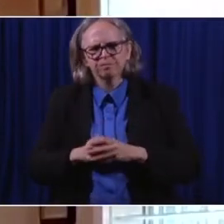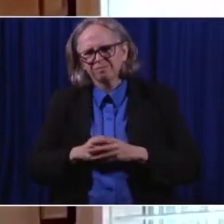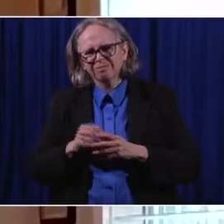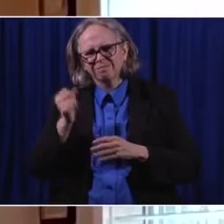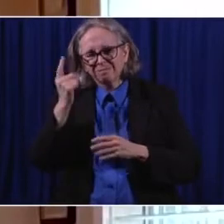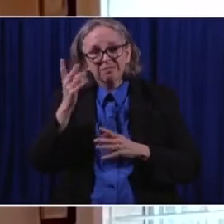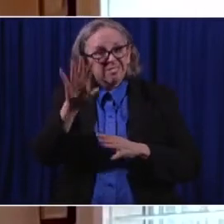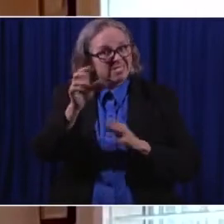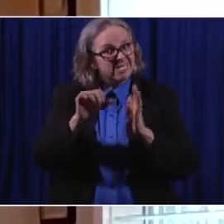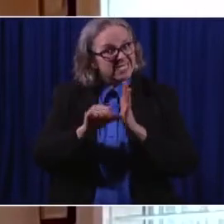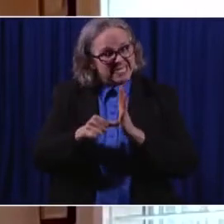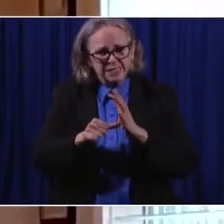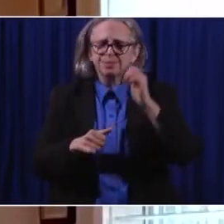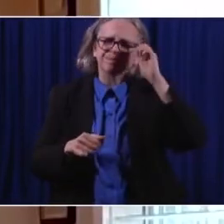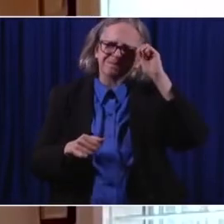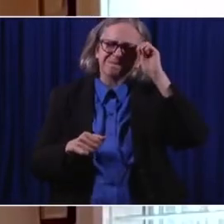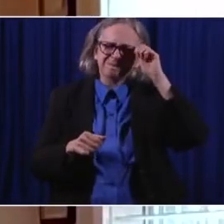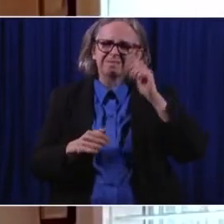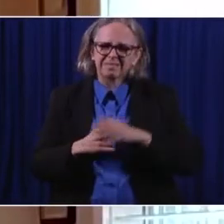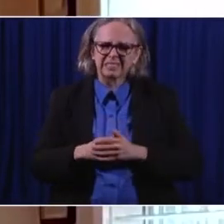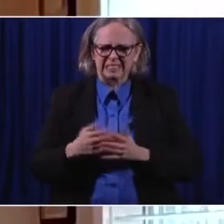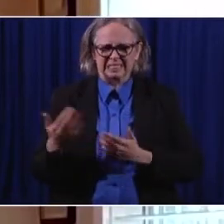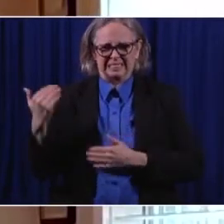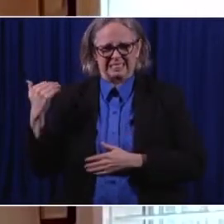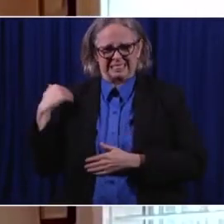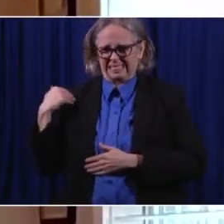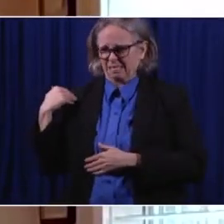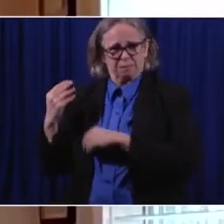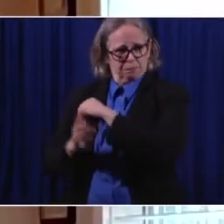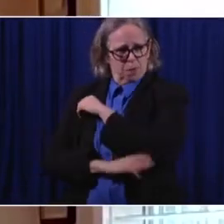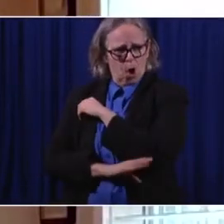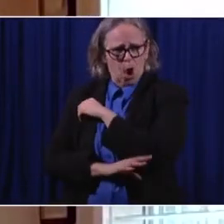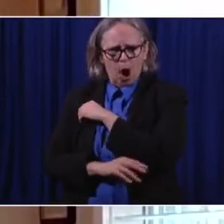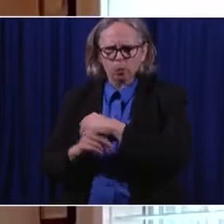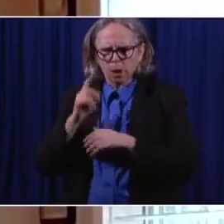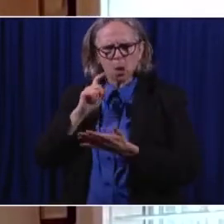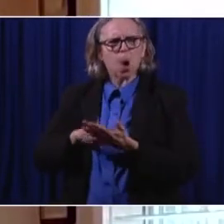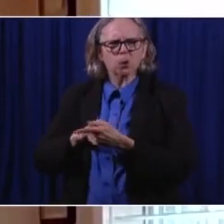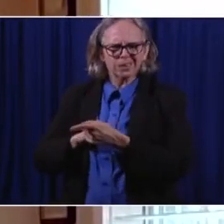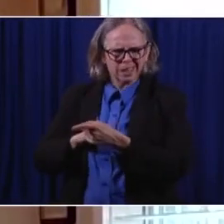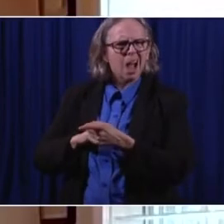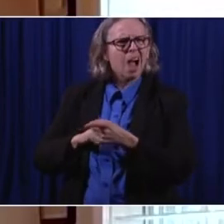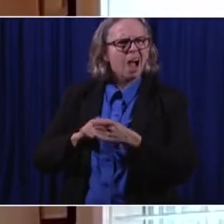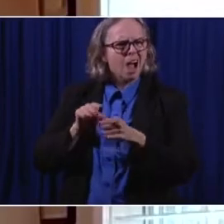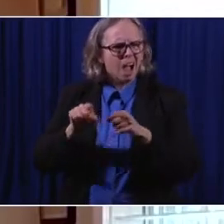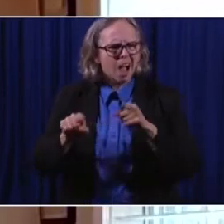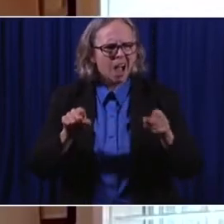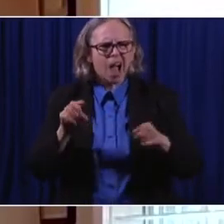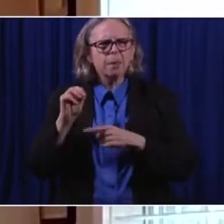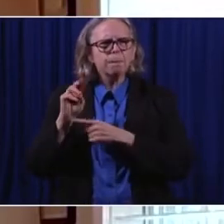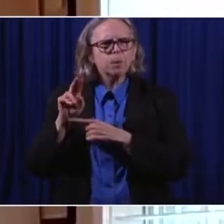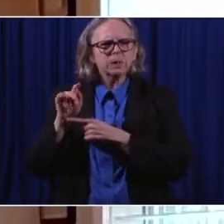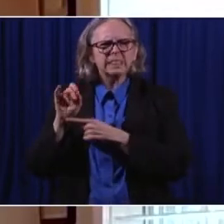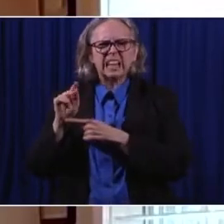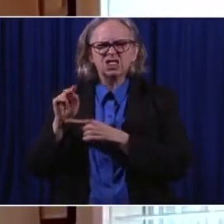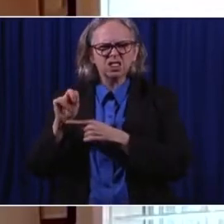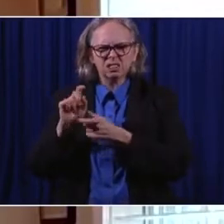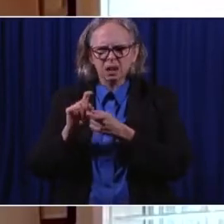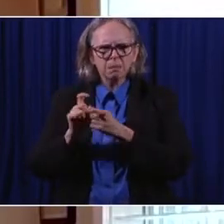this fall, we actually were seeing a mutation that had occurred in the virus that we believe made